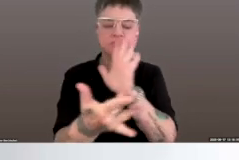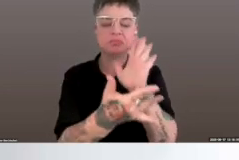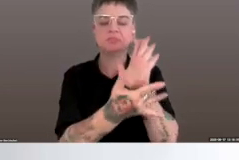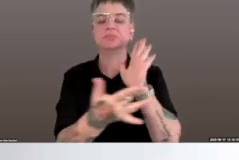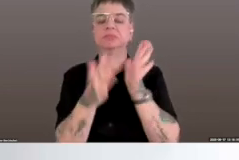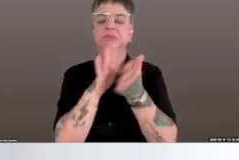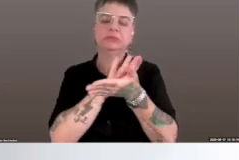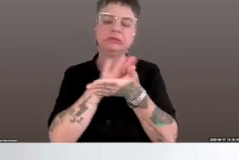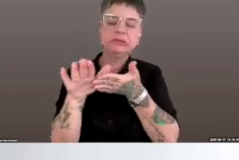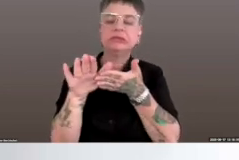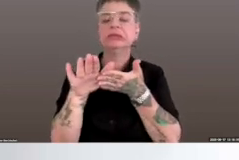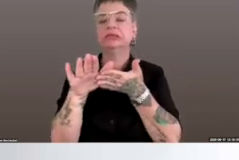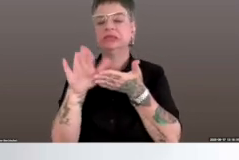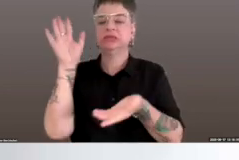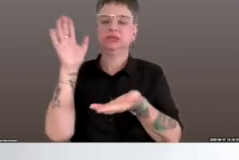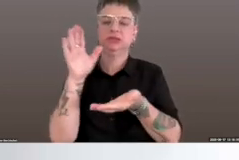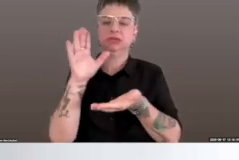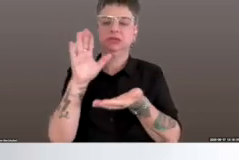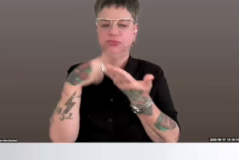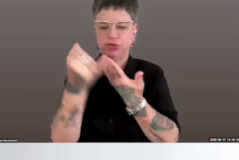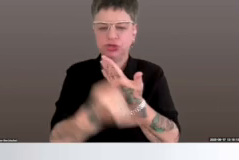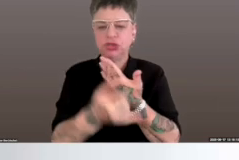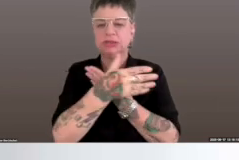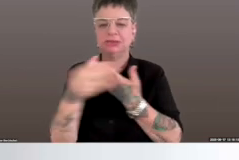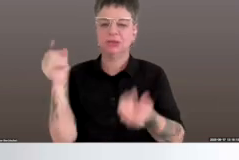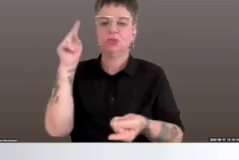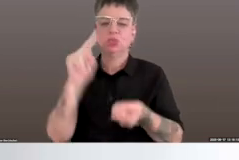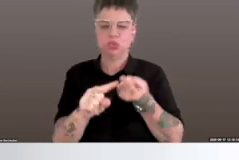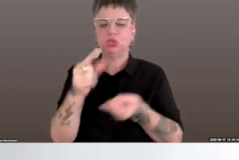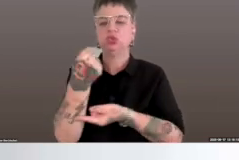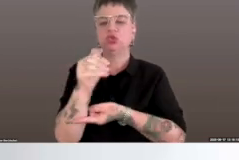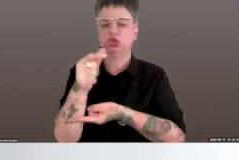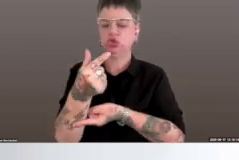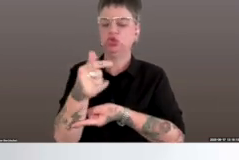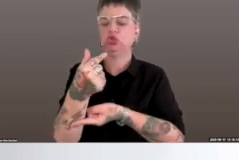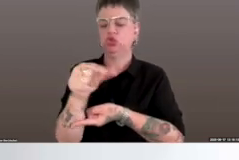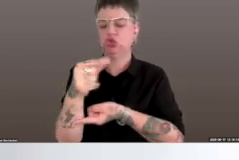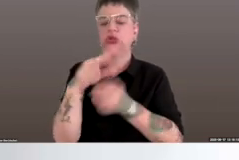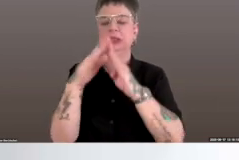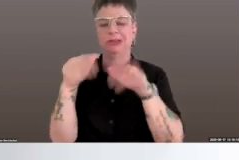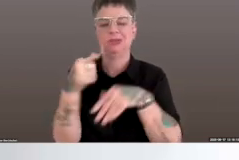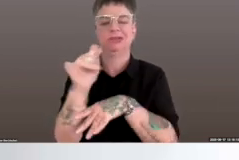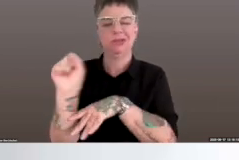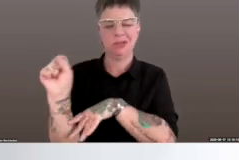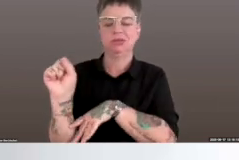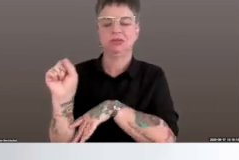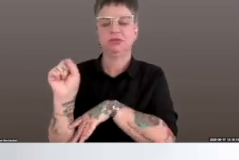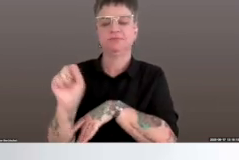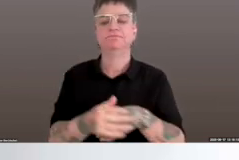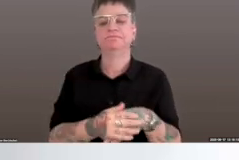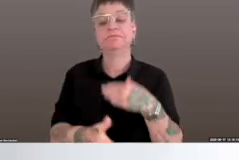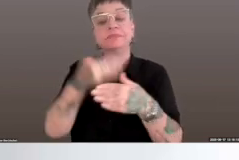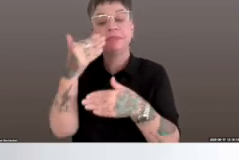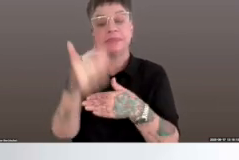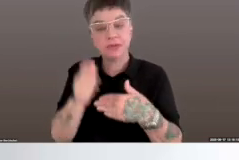projects that reduce greenhouse gas emissions in priority populations. Next, I'll go over our